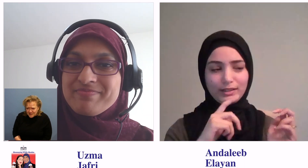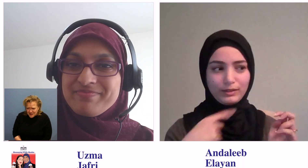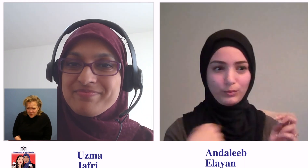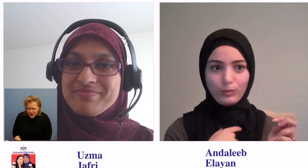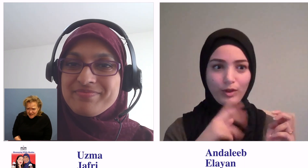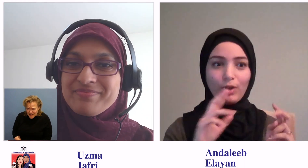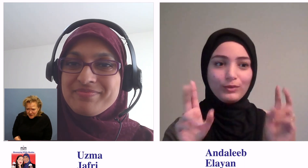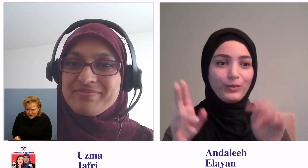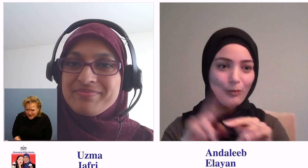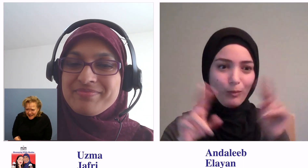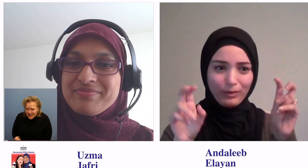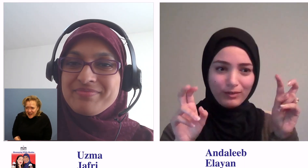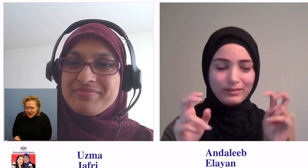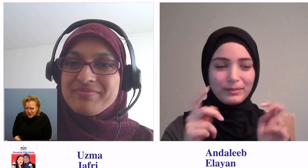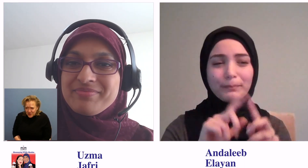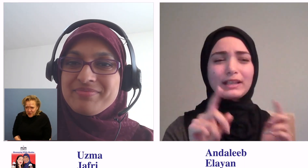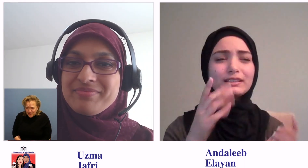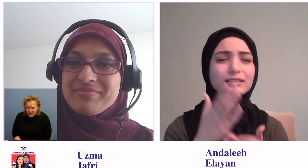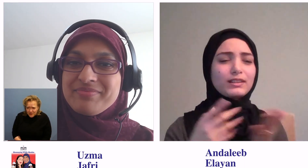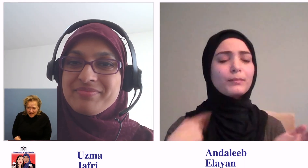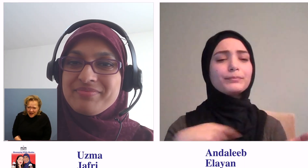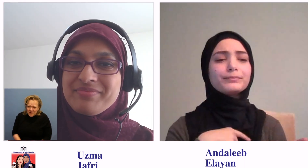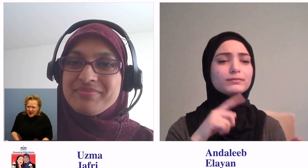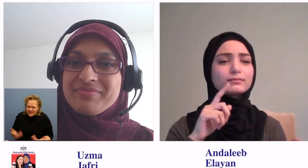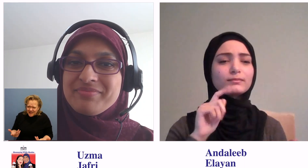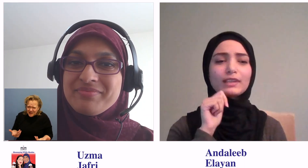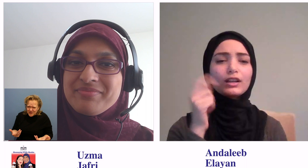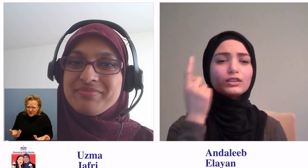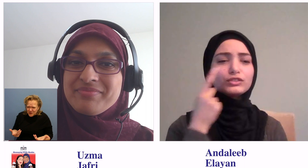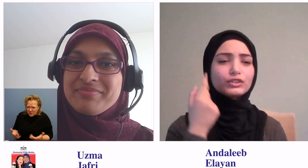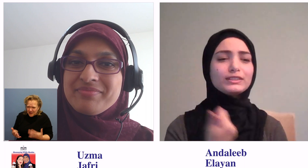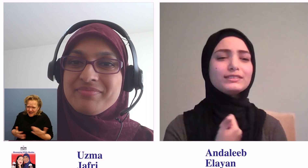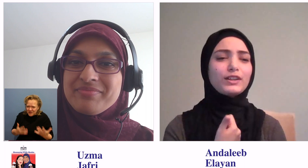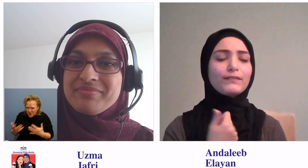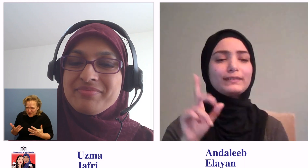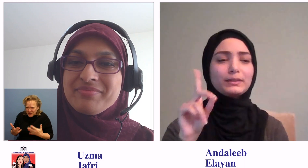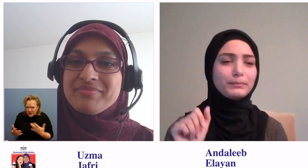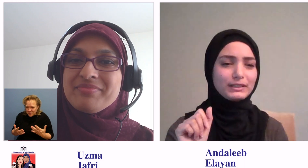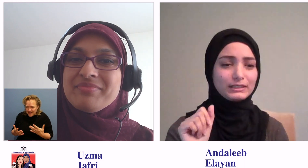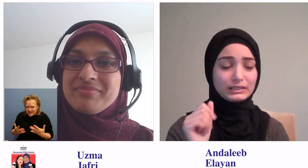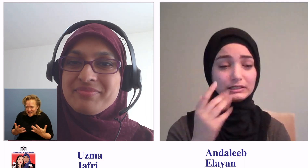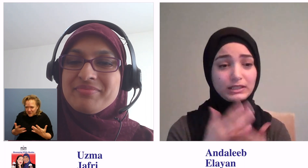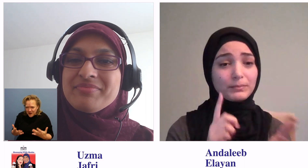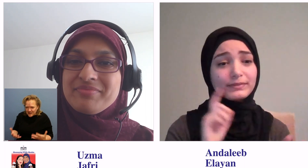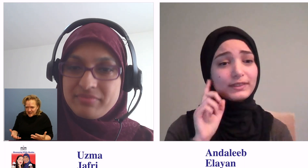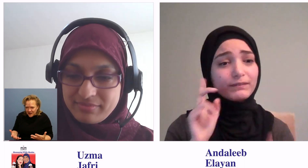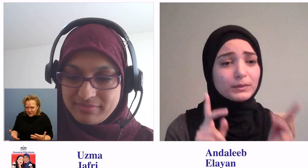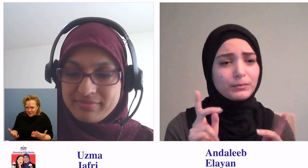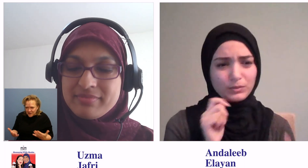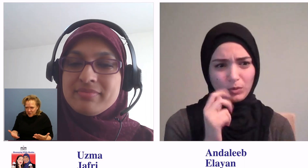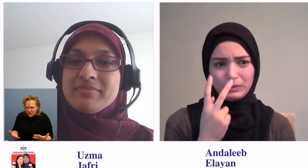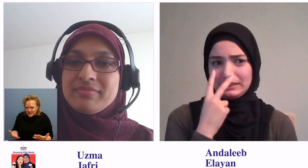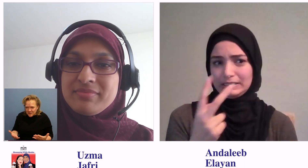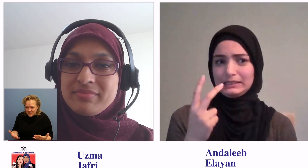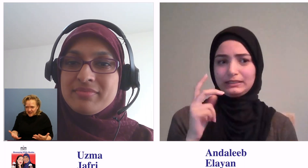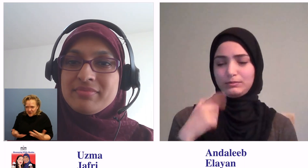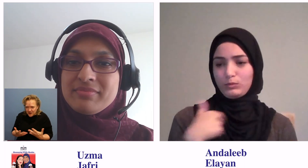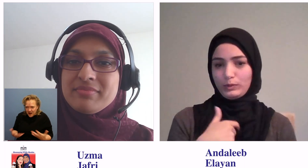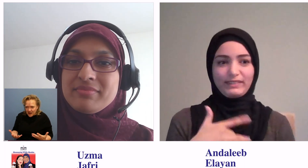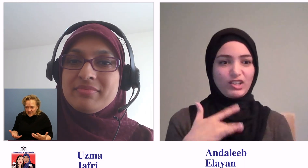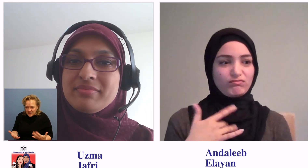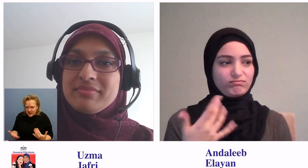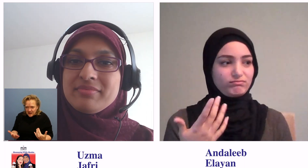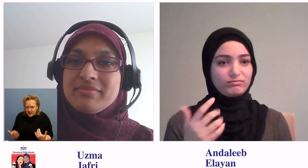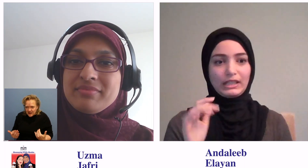you know, deaf or not deaf, you, I don't, I use the word normal, any other normal child, but deaf or not deaf people with a disability